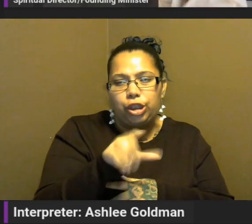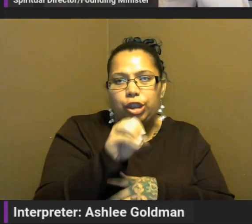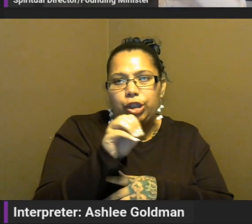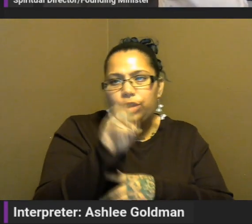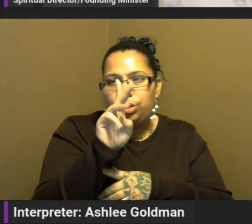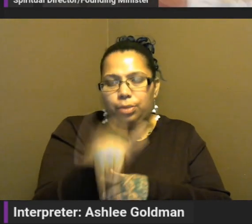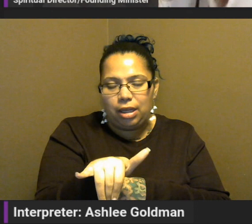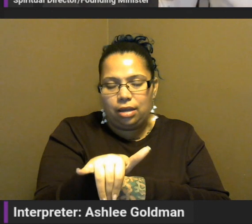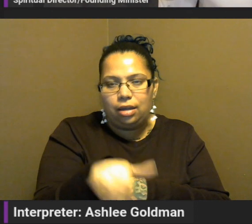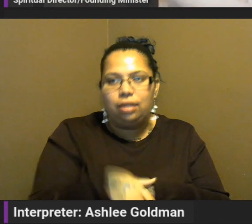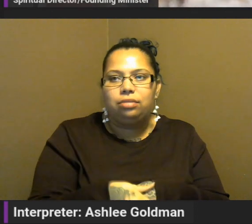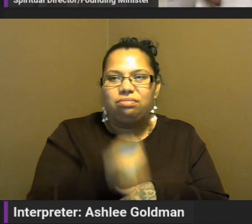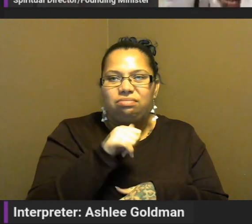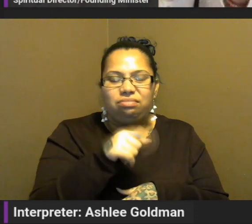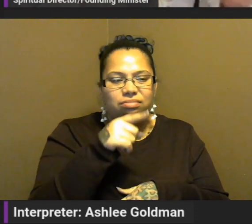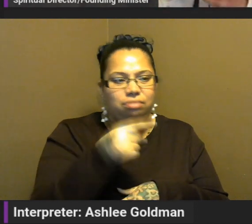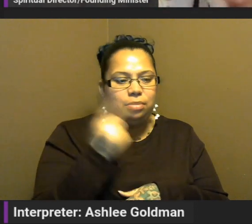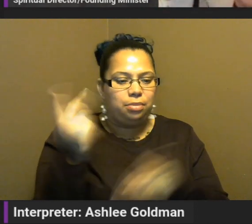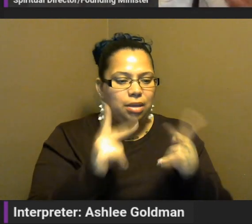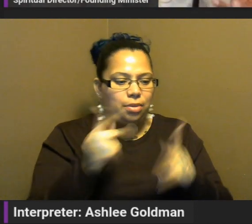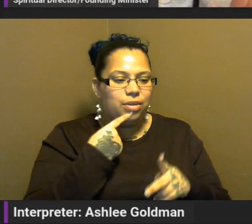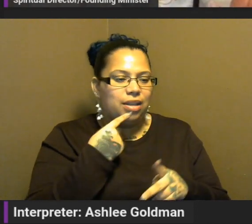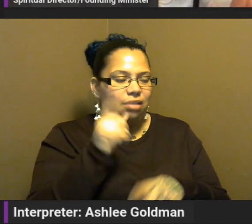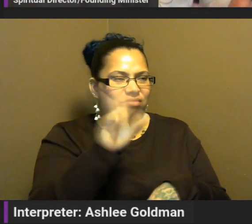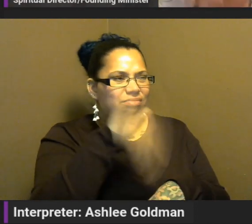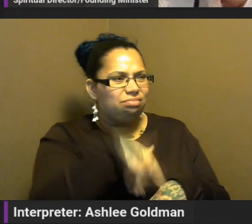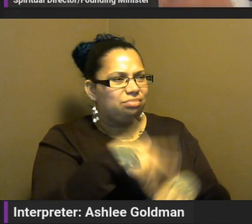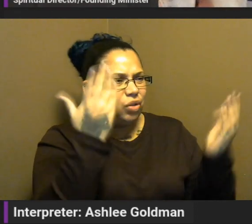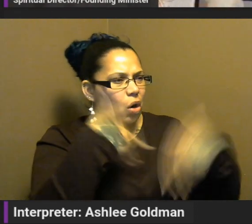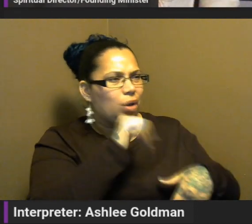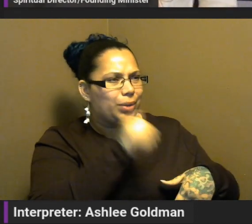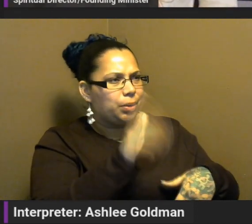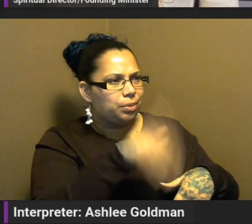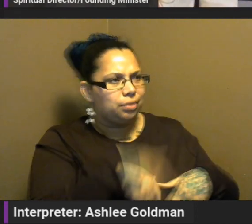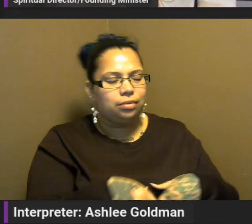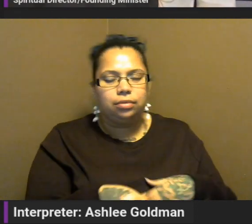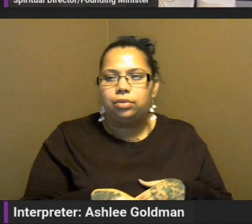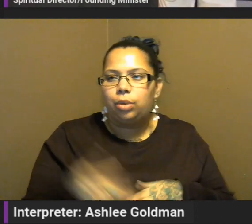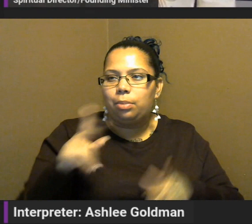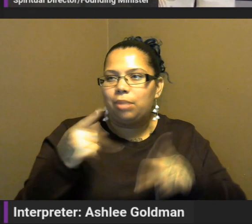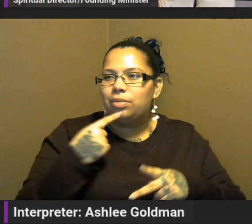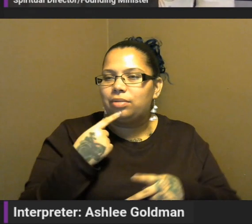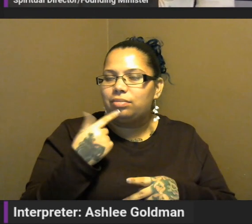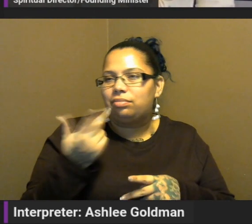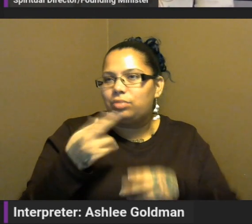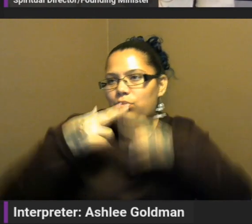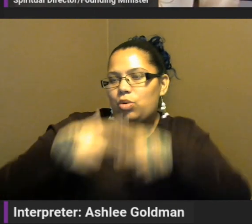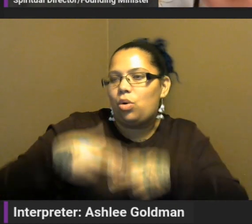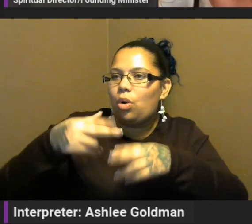who their appearance is what we would call goth. They're dark. And often they